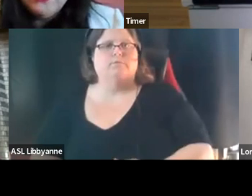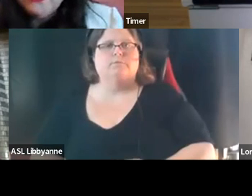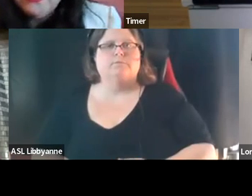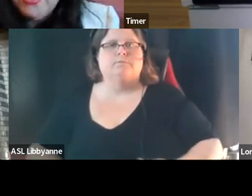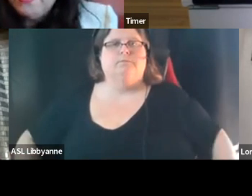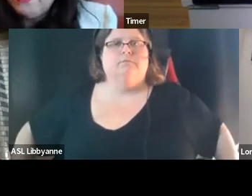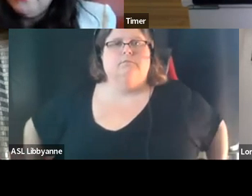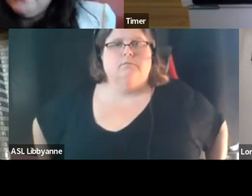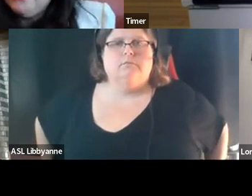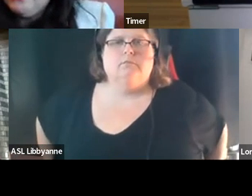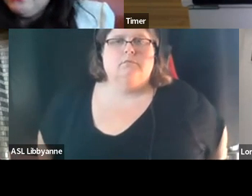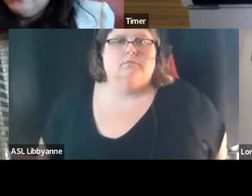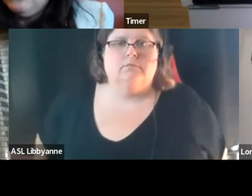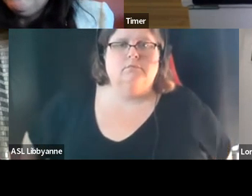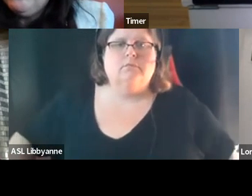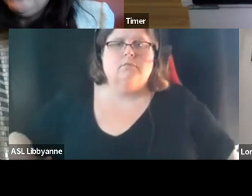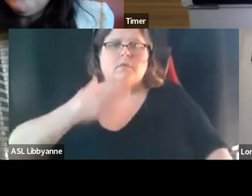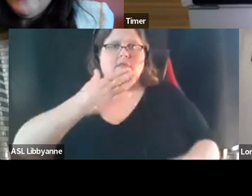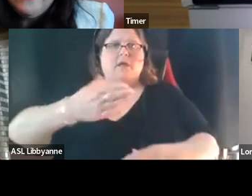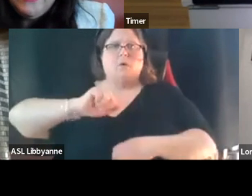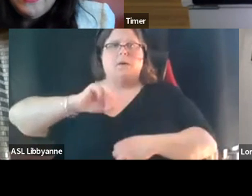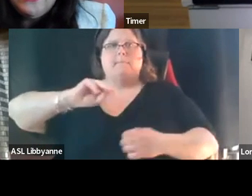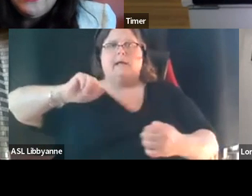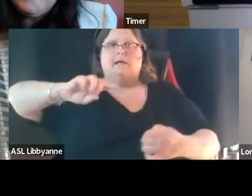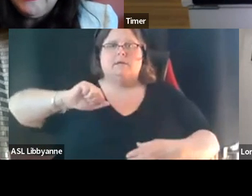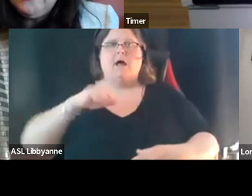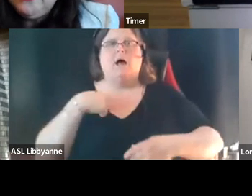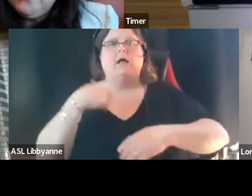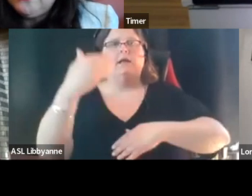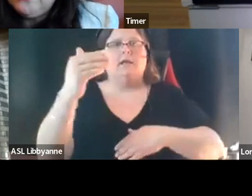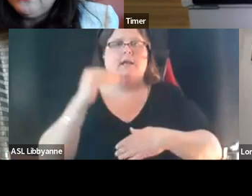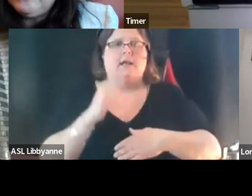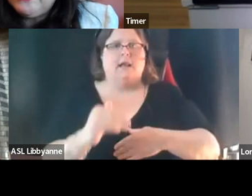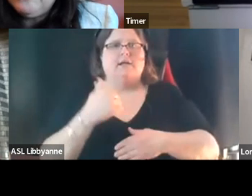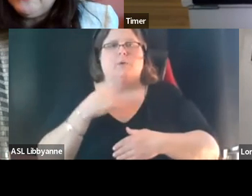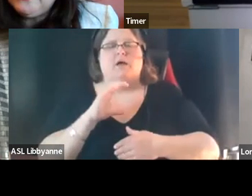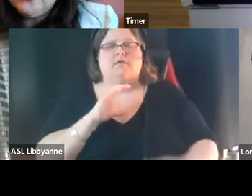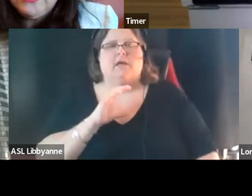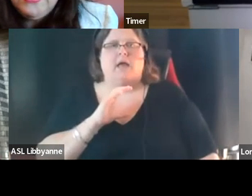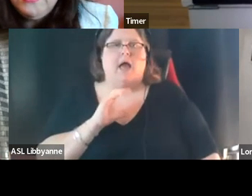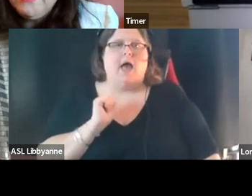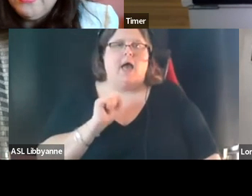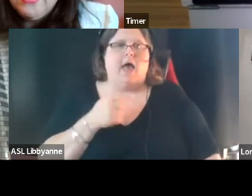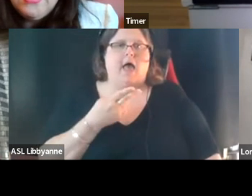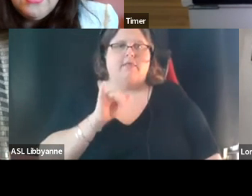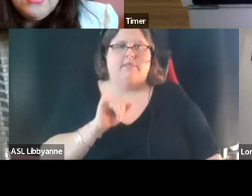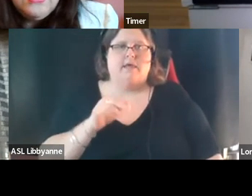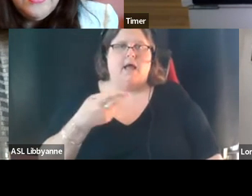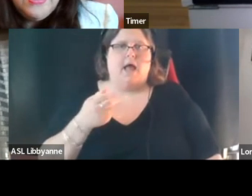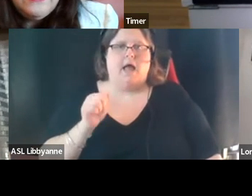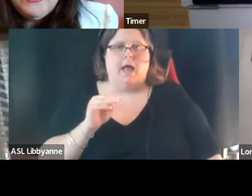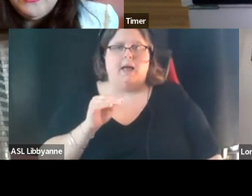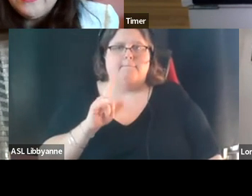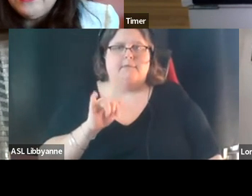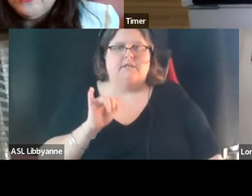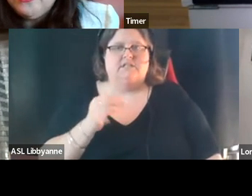Thank you so much, Amanda. Next, we have Kathy Hamilton. You'll see the prompt on your screen.